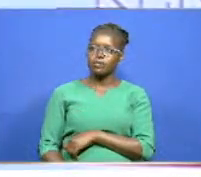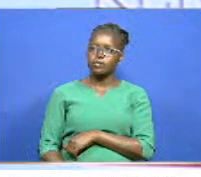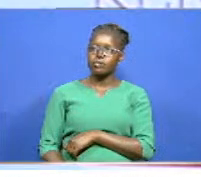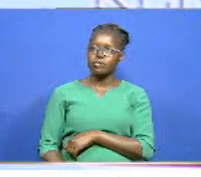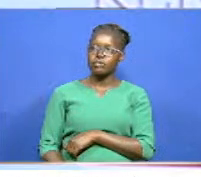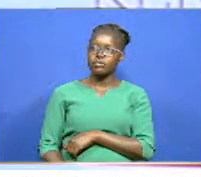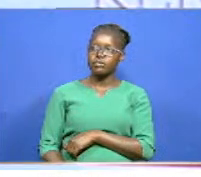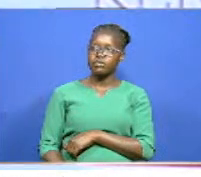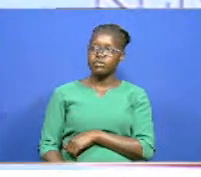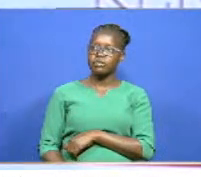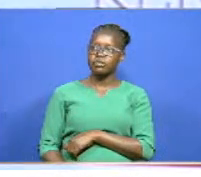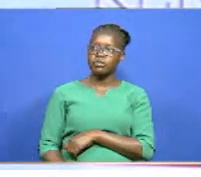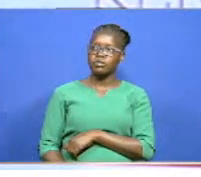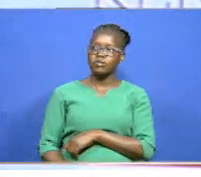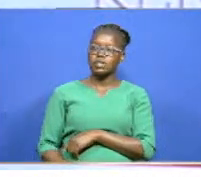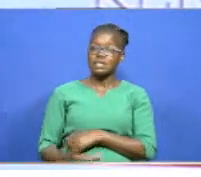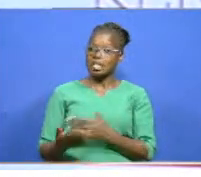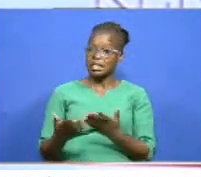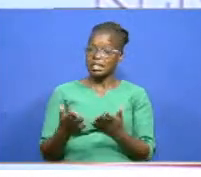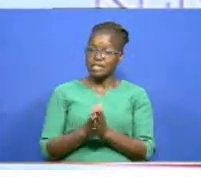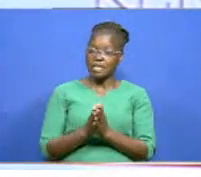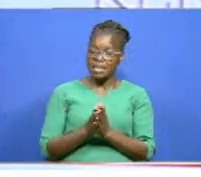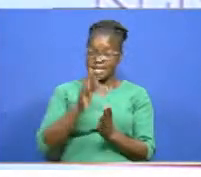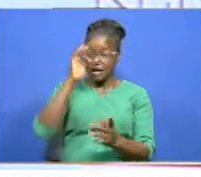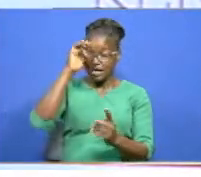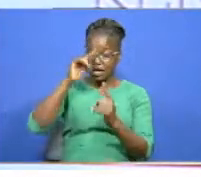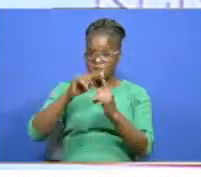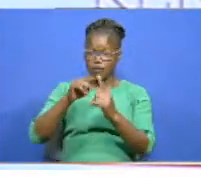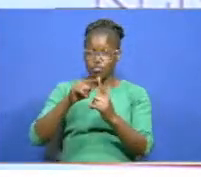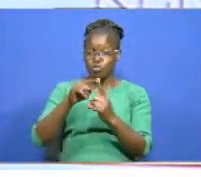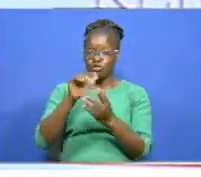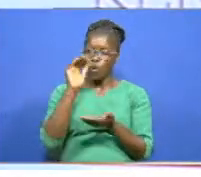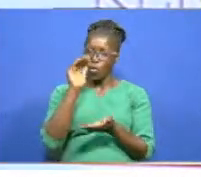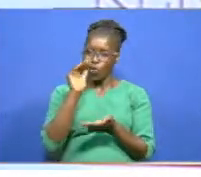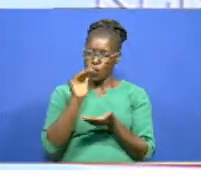In this quest to quell the evil of hate speech,